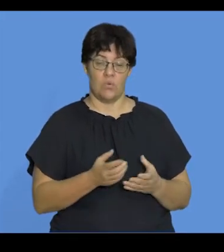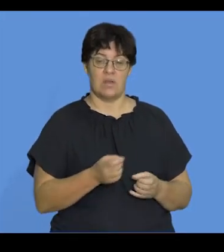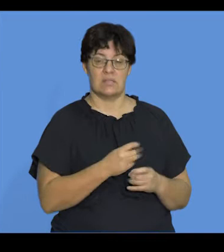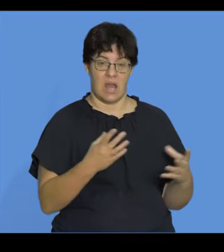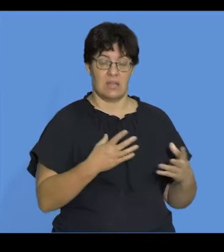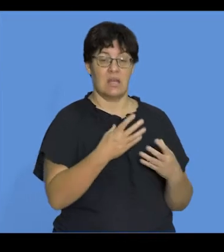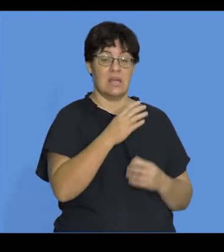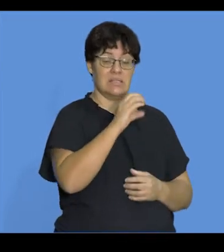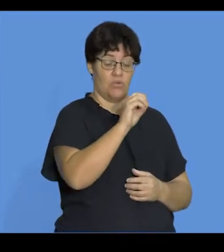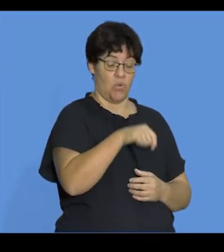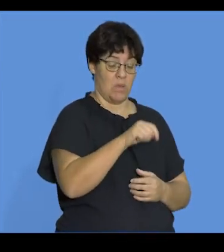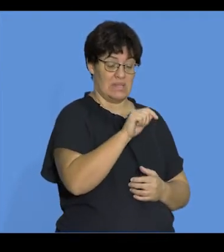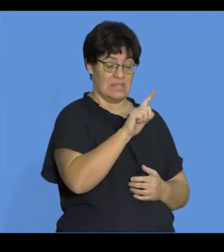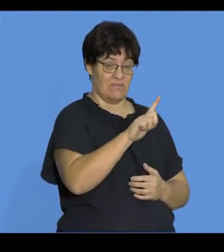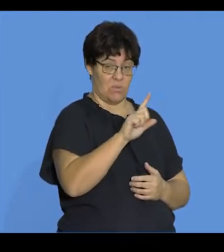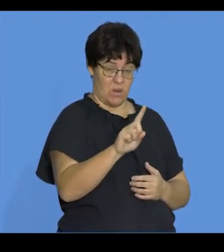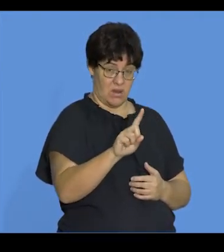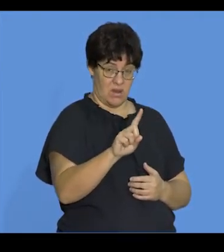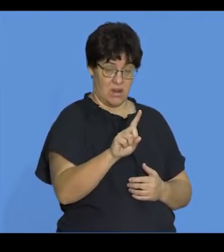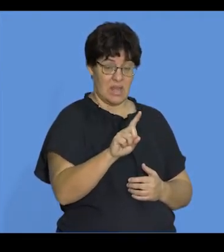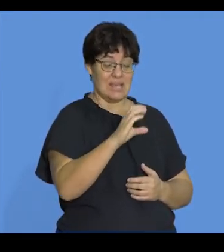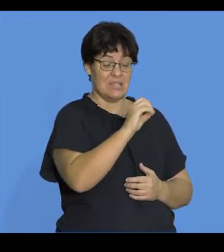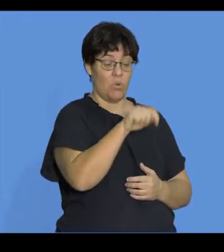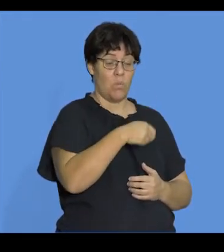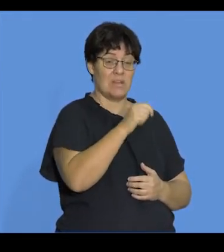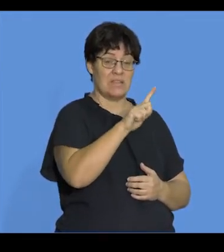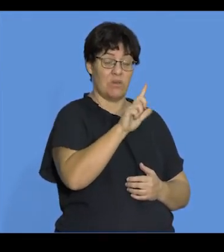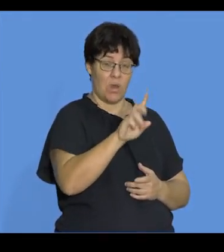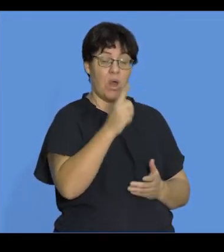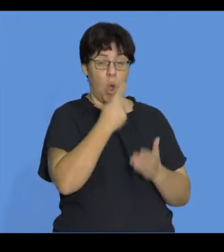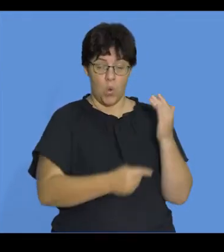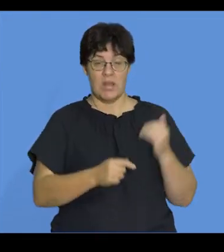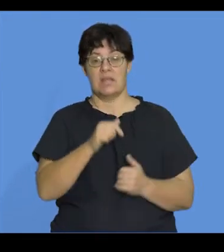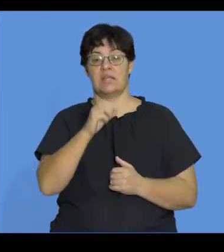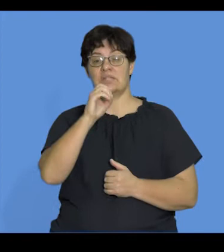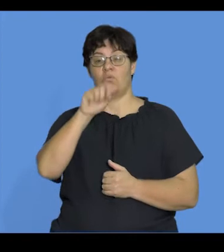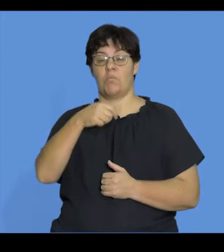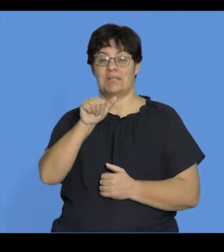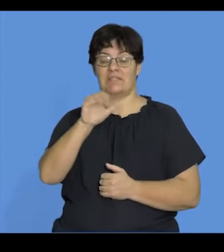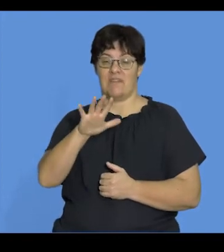say, okay, we started with 0.71. Of that 0.71,